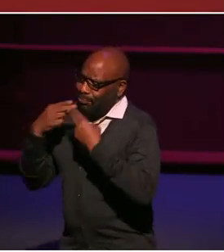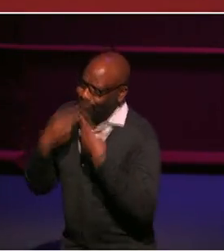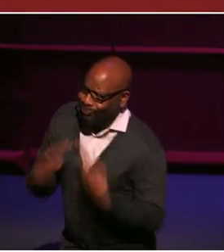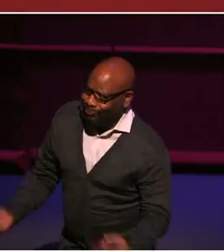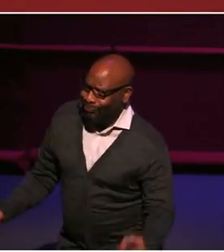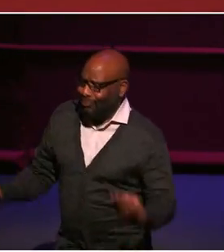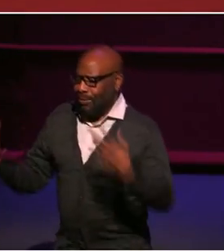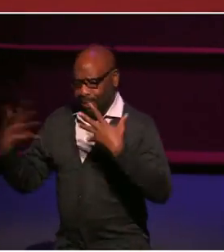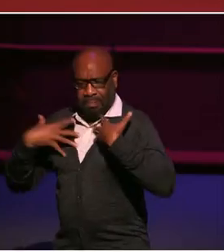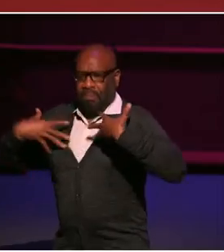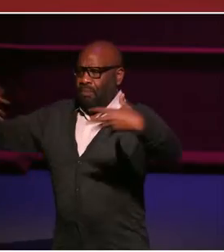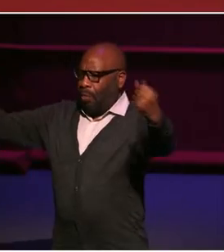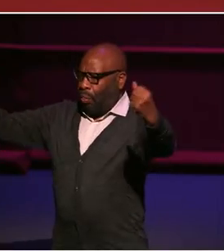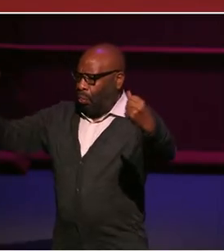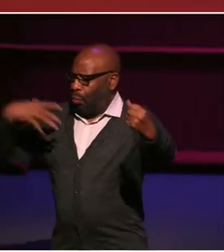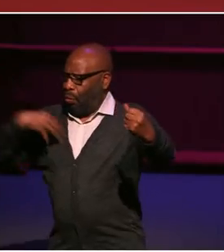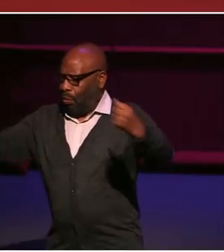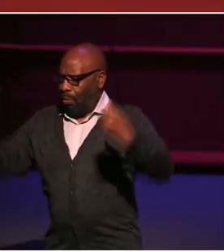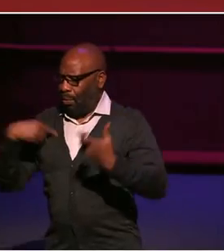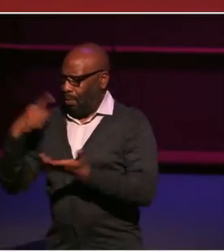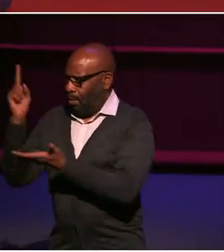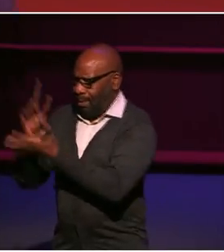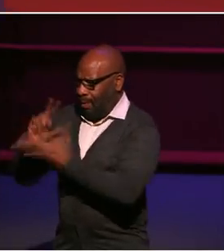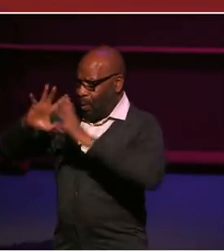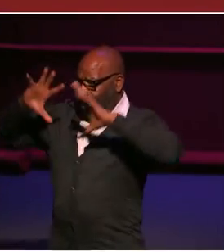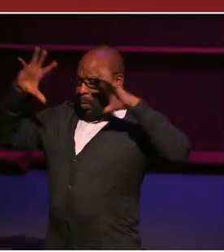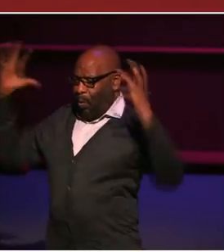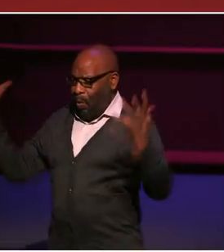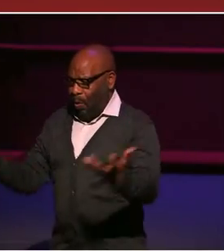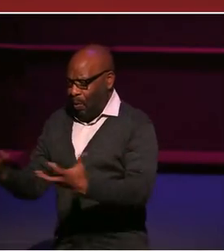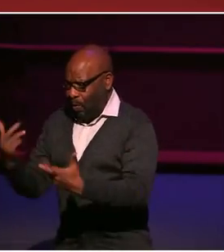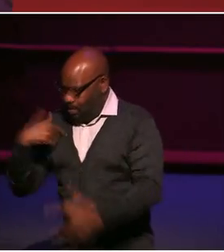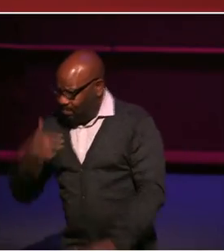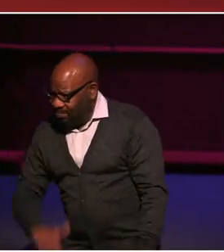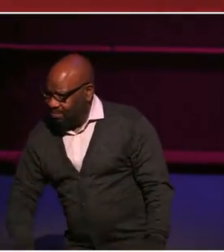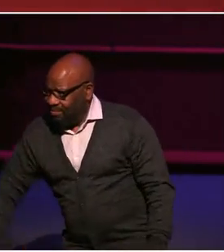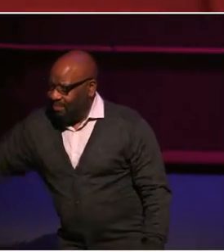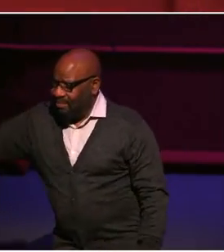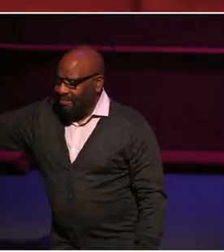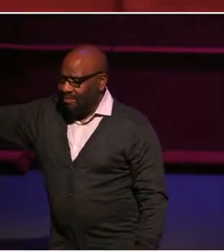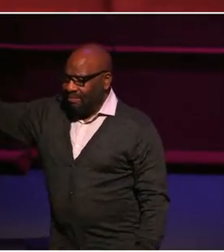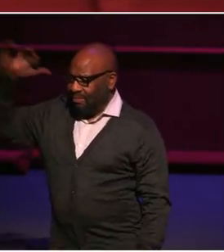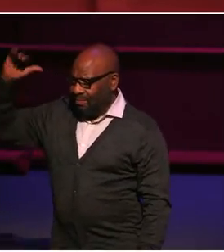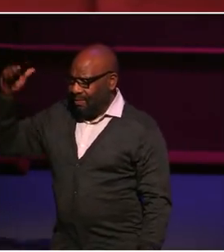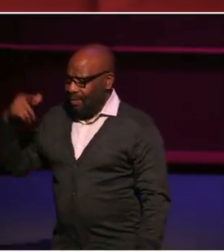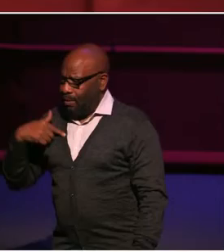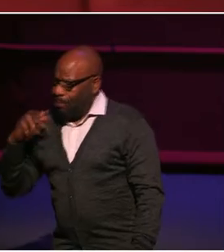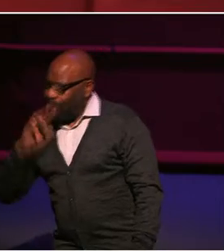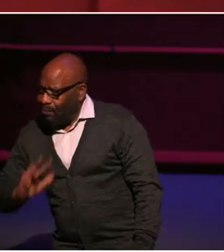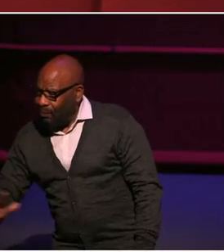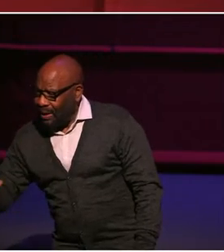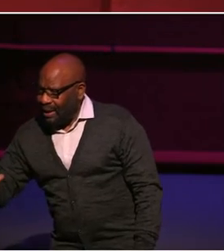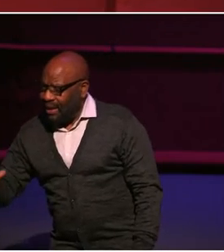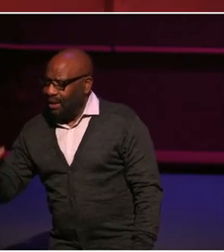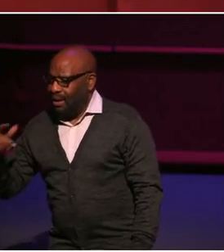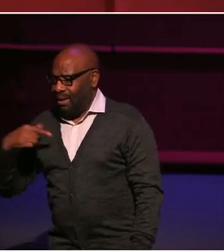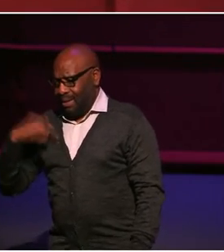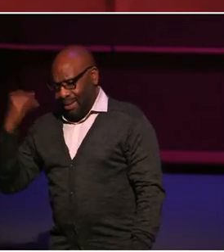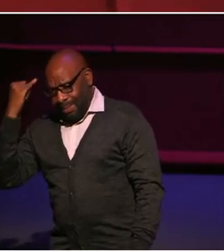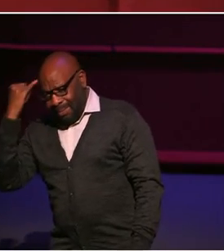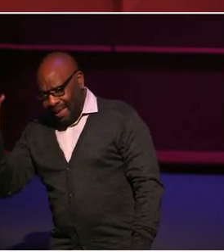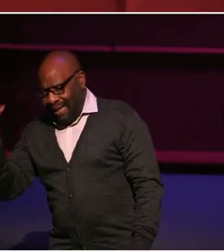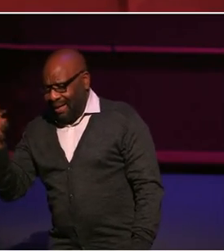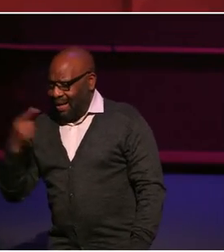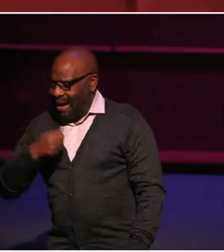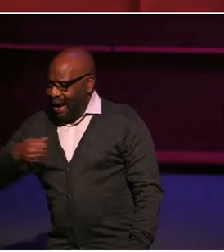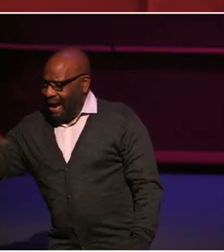as indigenous. Historical, current, and the in-between. From age 3 all the way to age 18. Ward of the court,